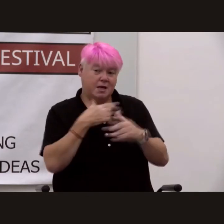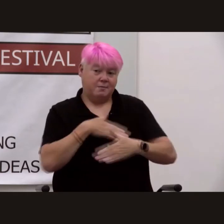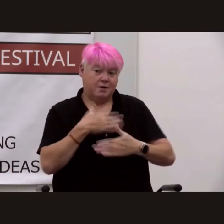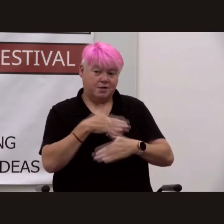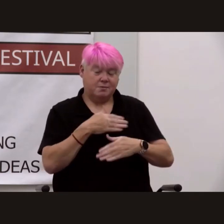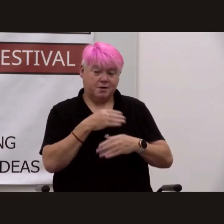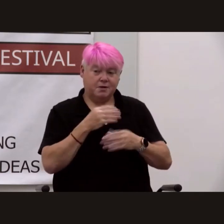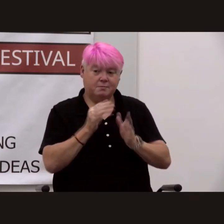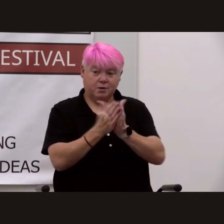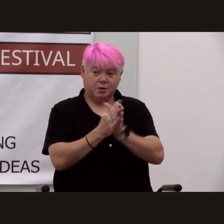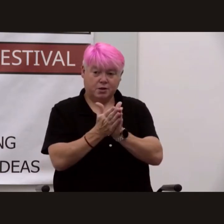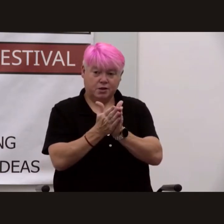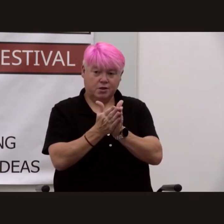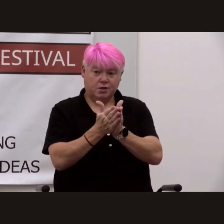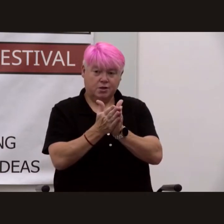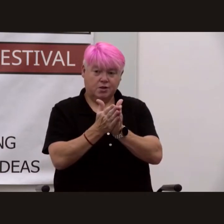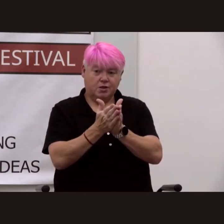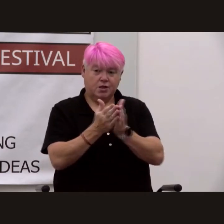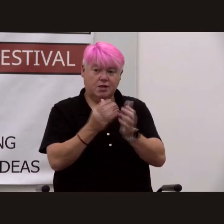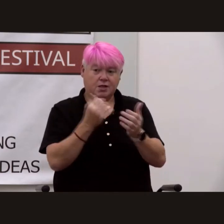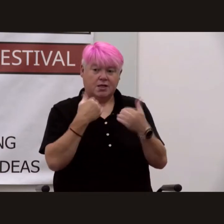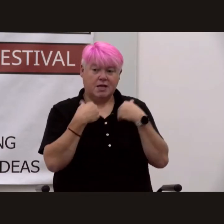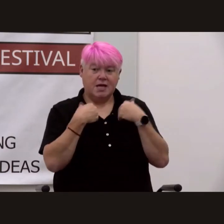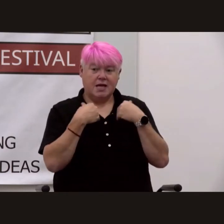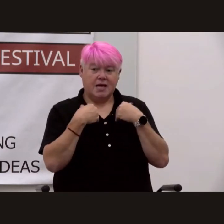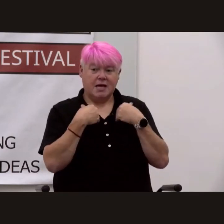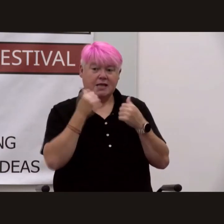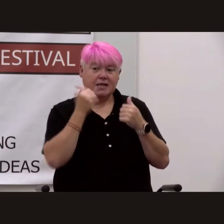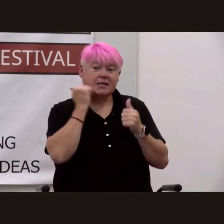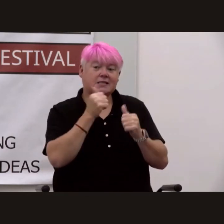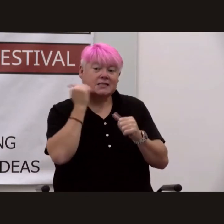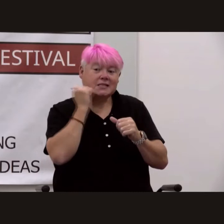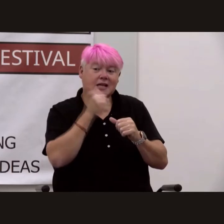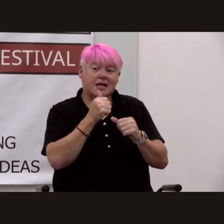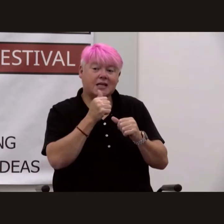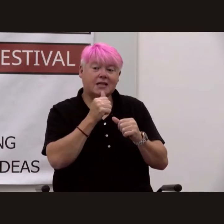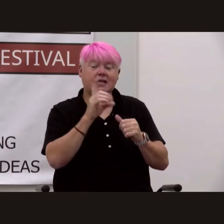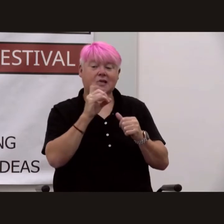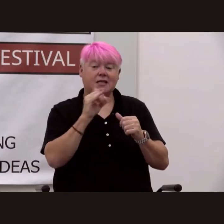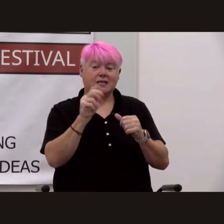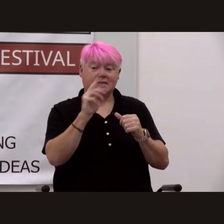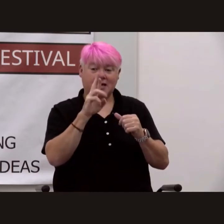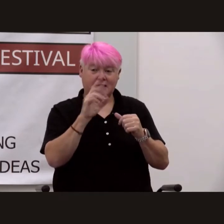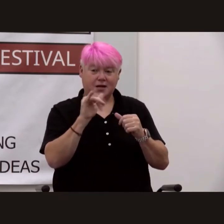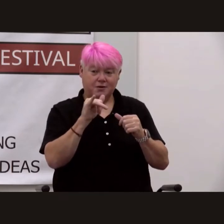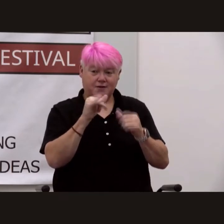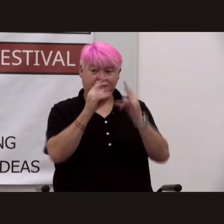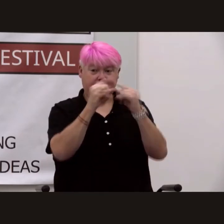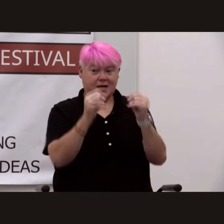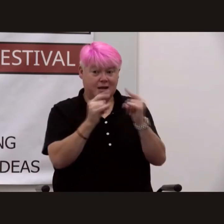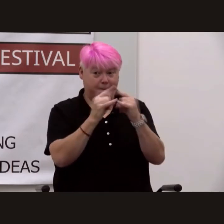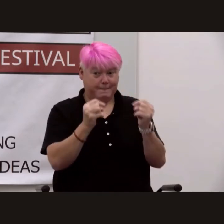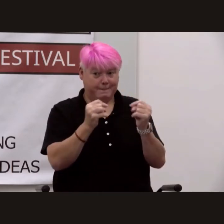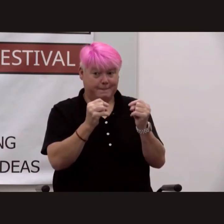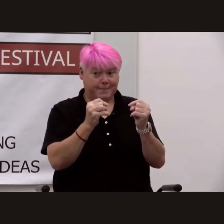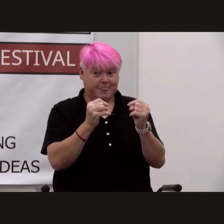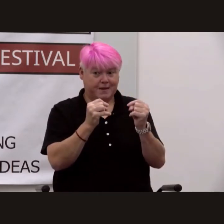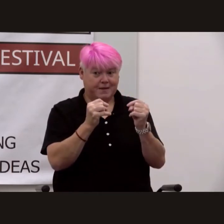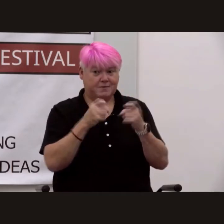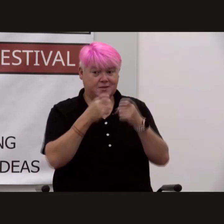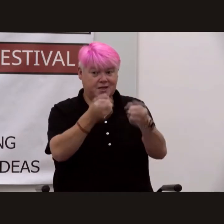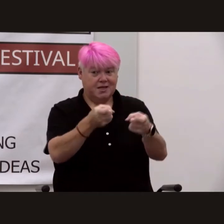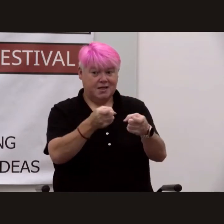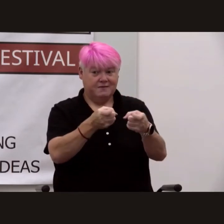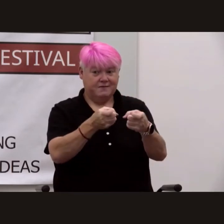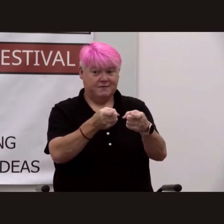had a transcript of the daily military diary of the camp, which gave